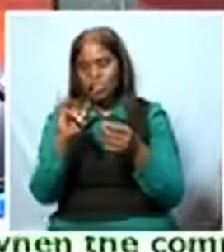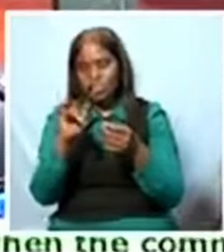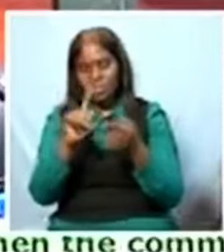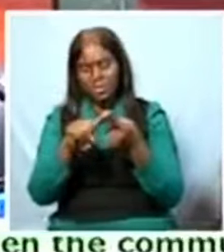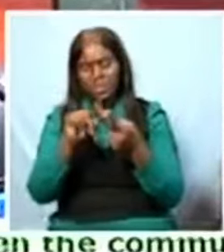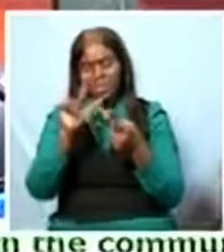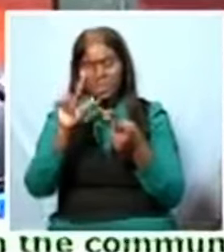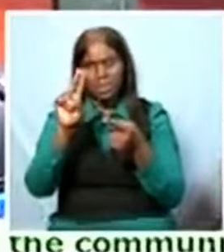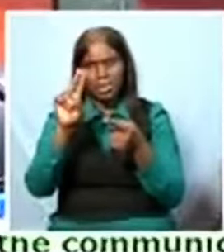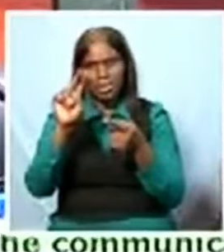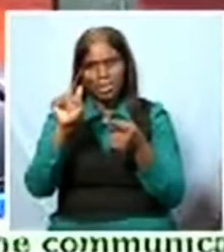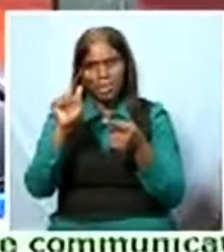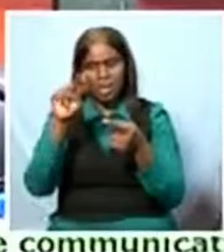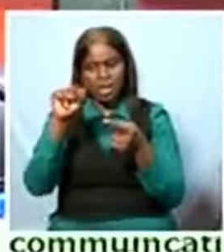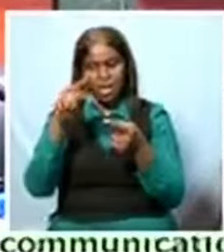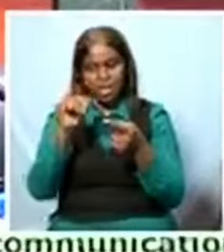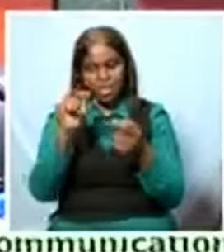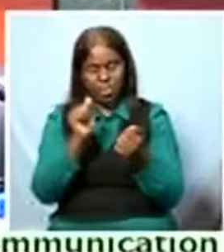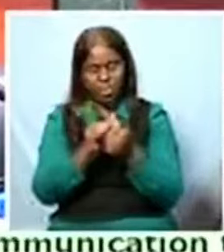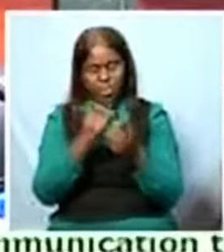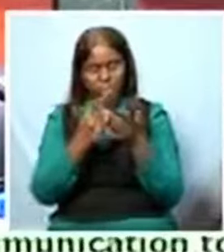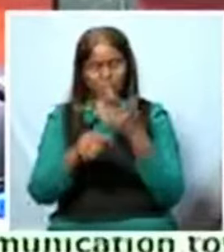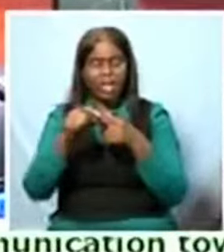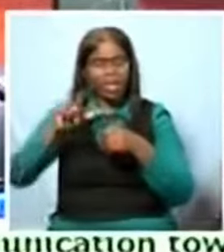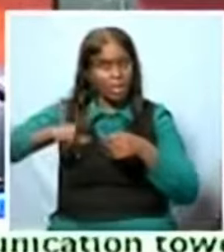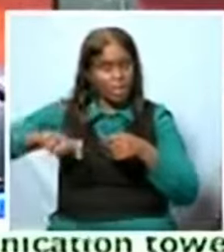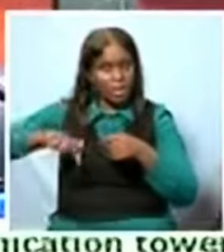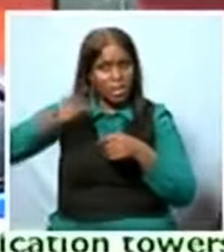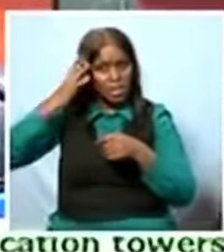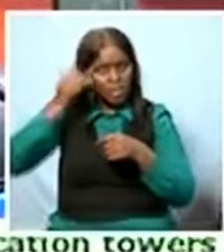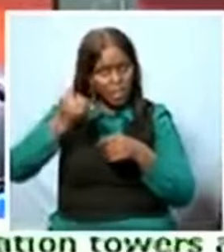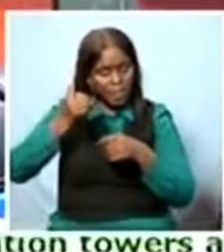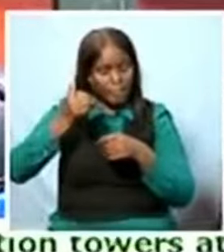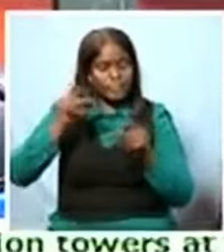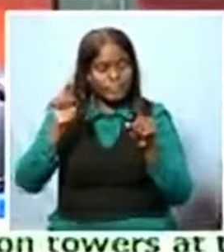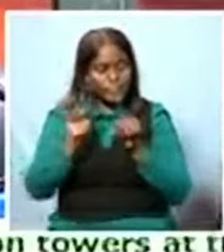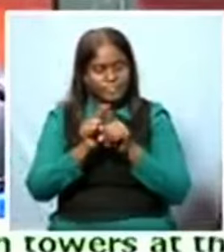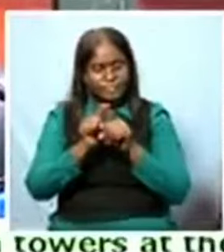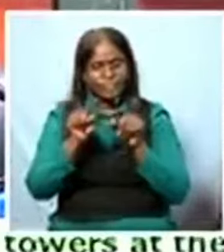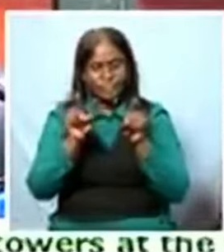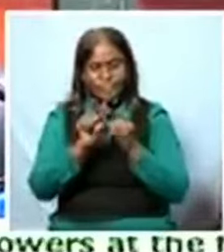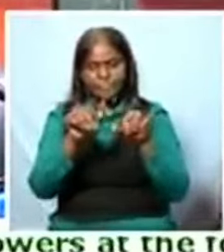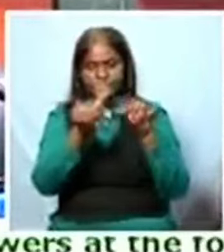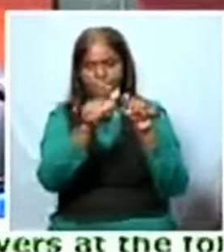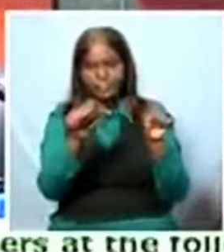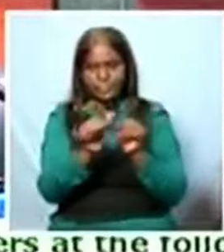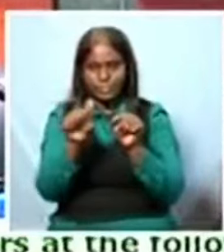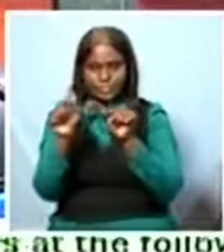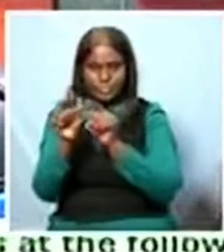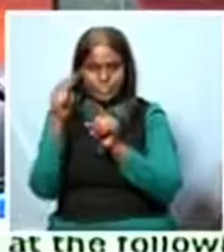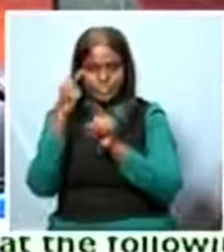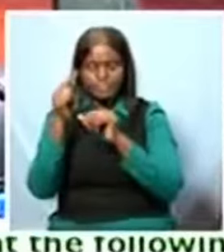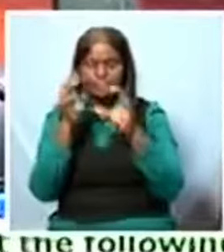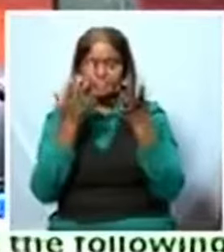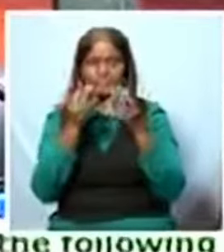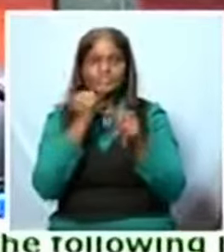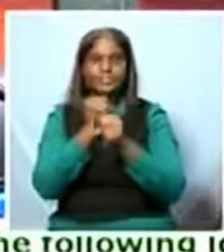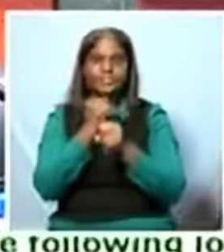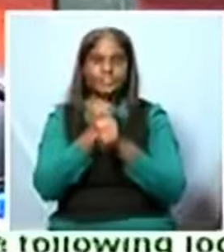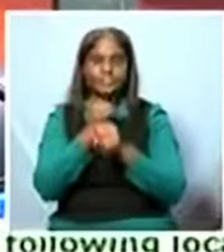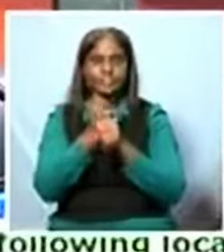Luangwa, and what the cause of the delay in these areas for the towers to be